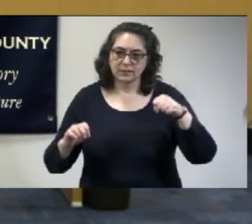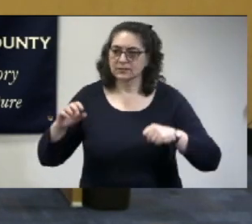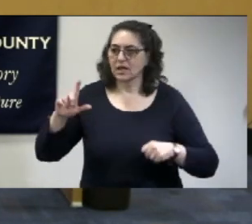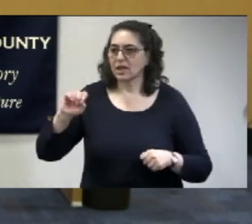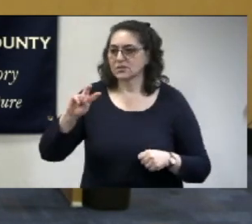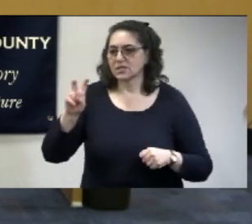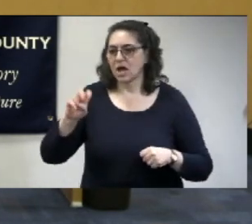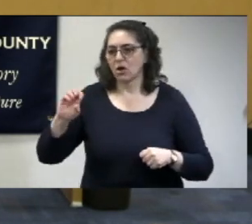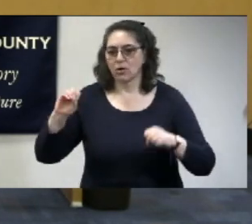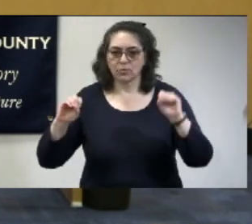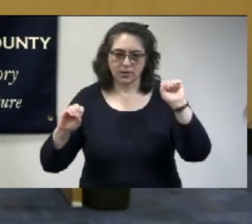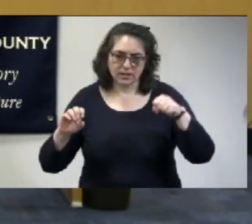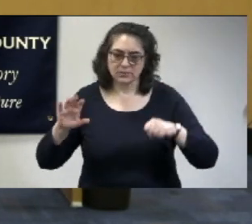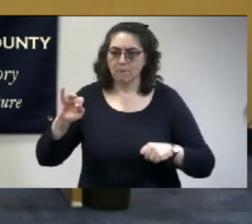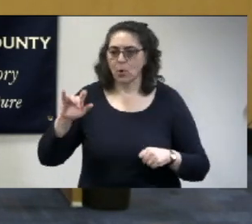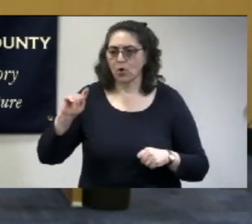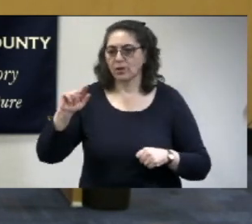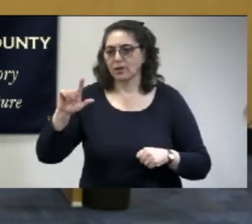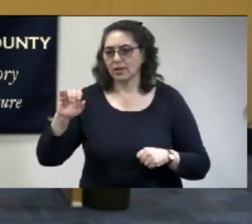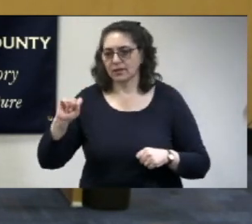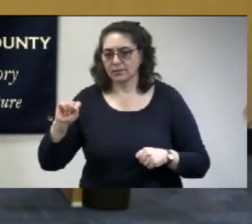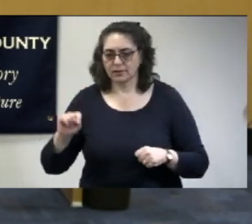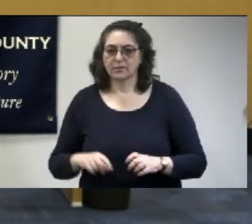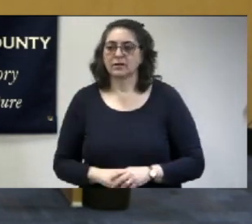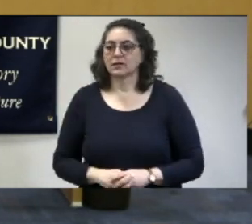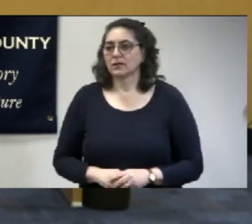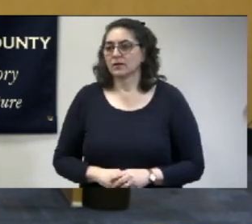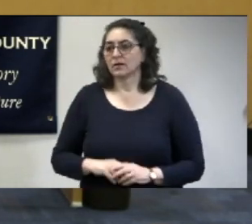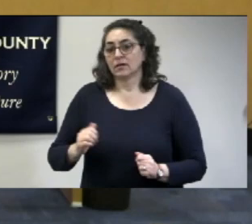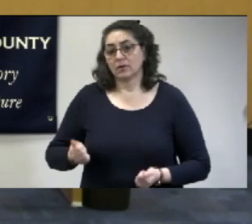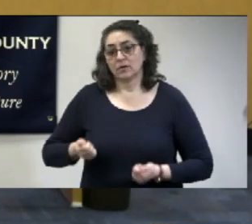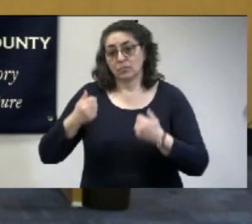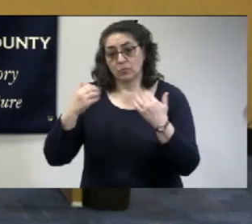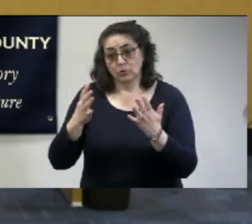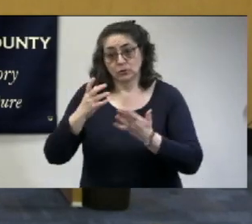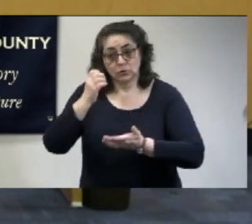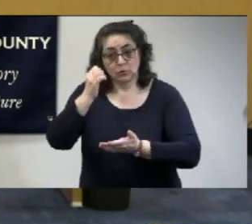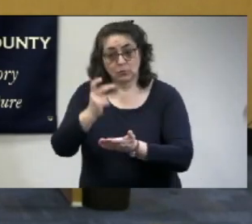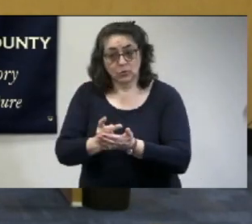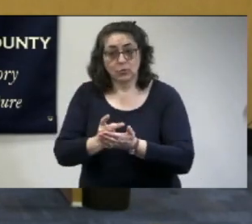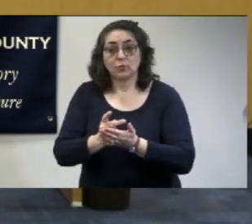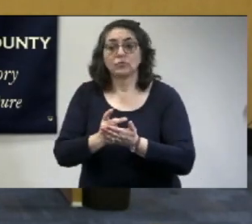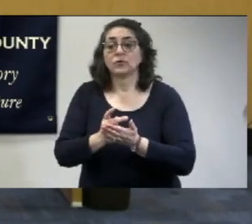Yes. Director Bartlett. Yes. And may I have a motion to approve the minutes of January